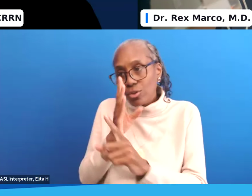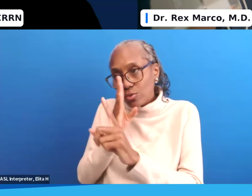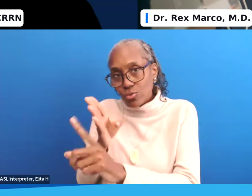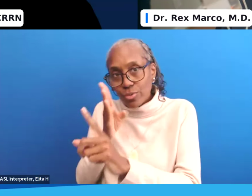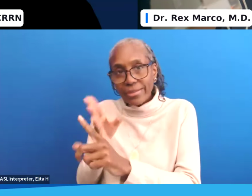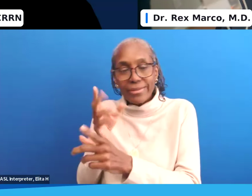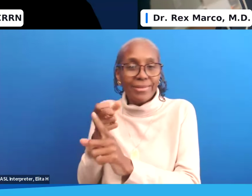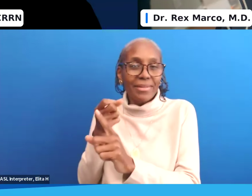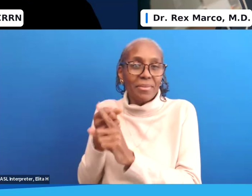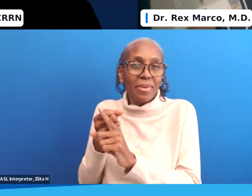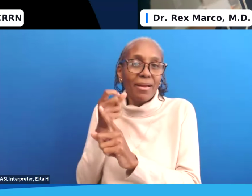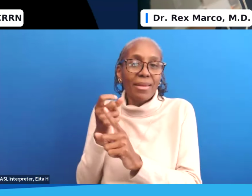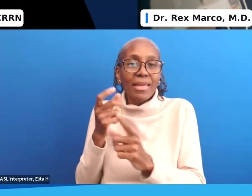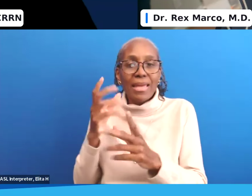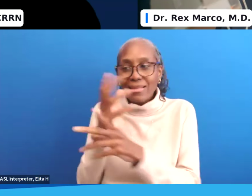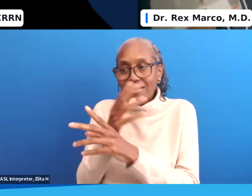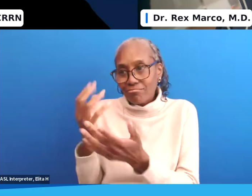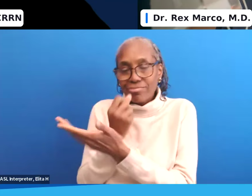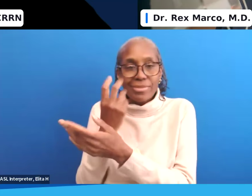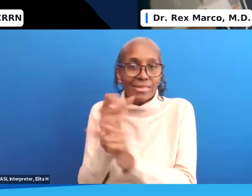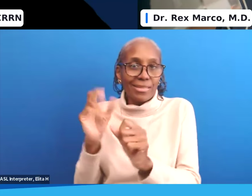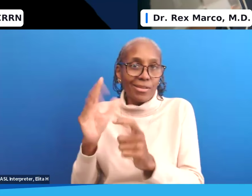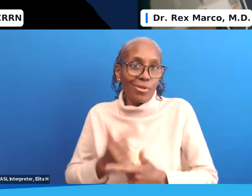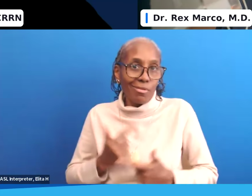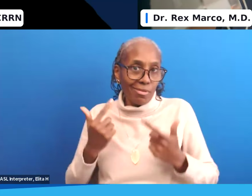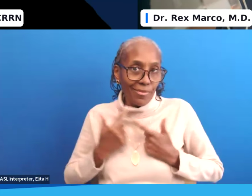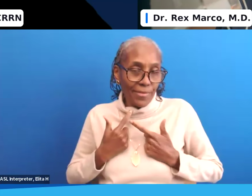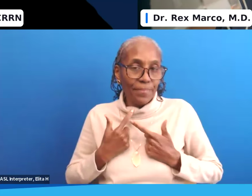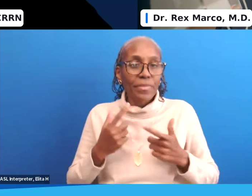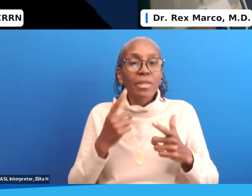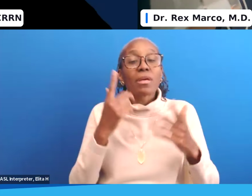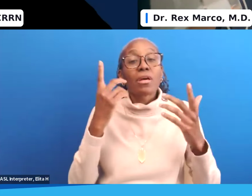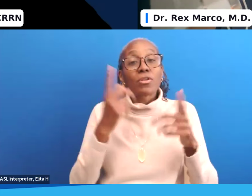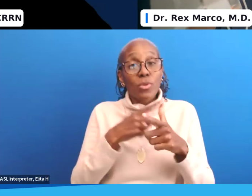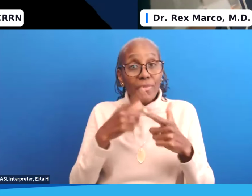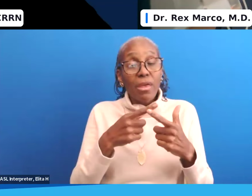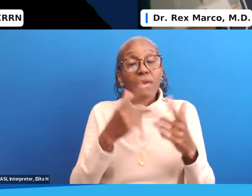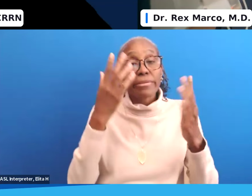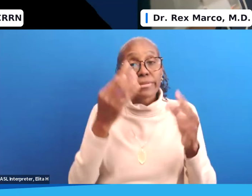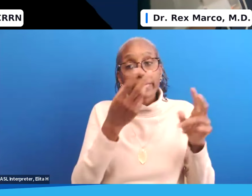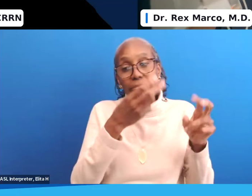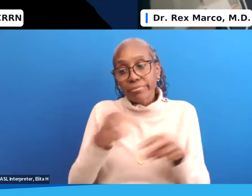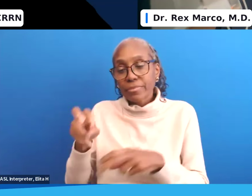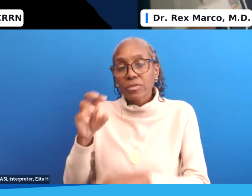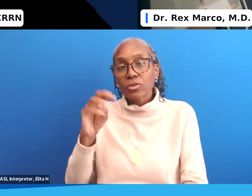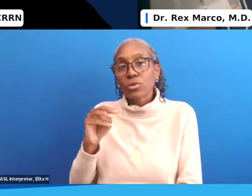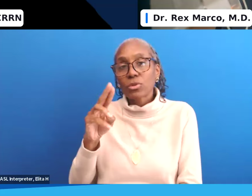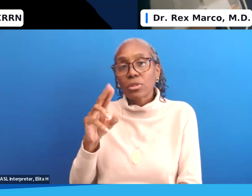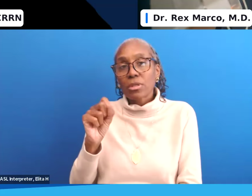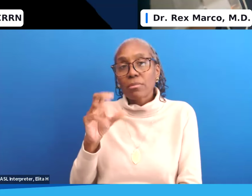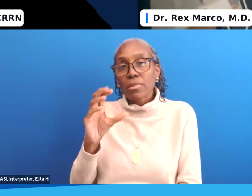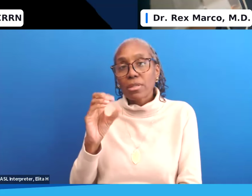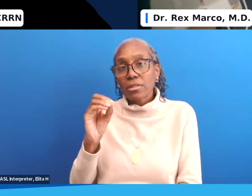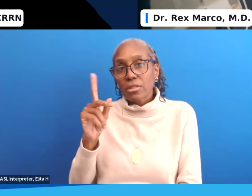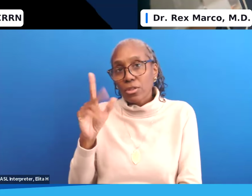directly impact and save their lives. So I chose to study musculoskeletal oncology.